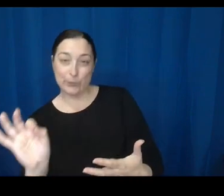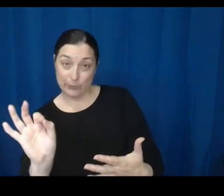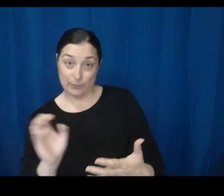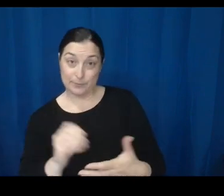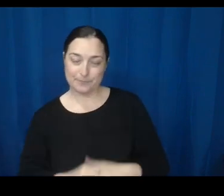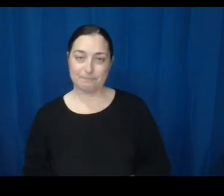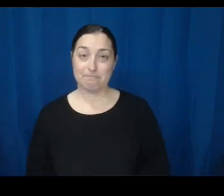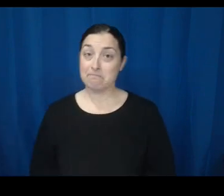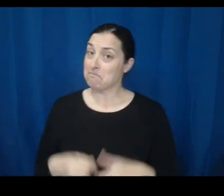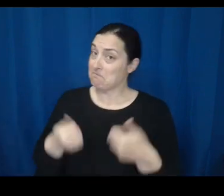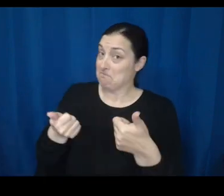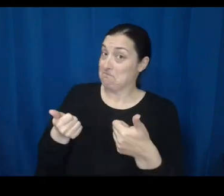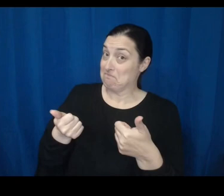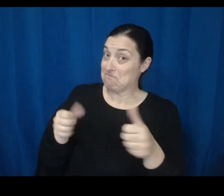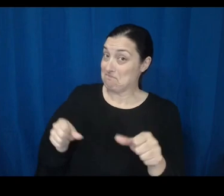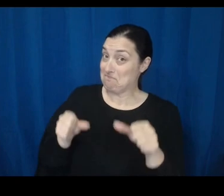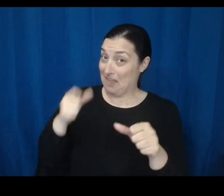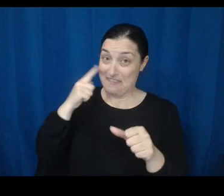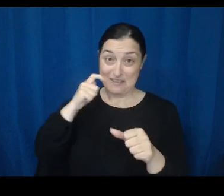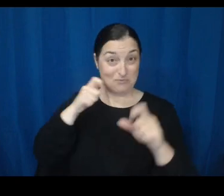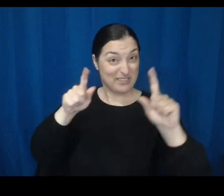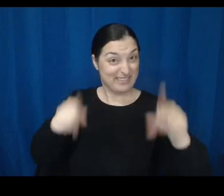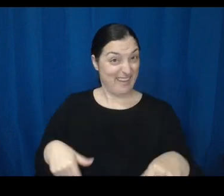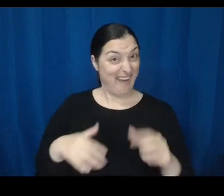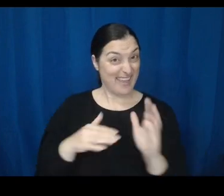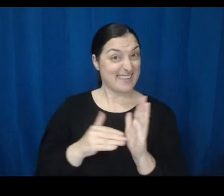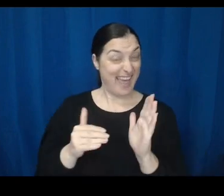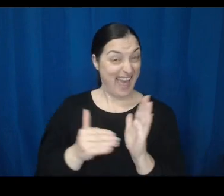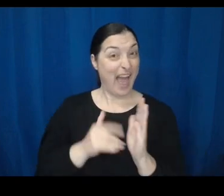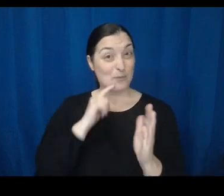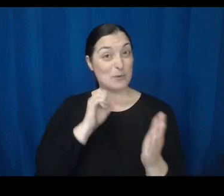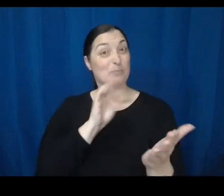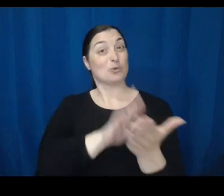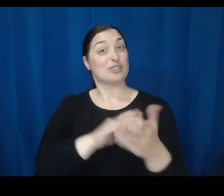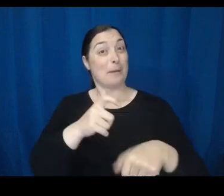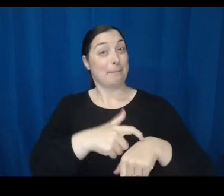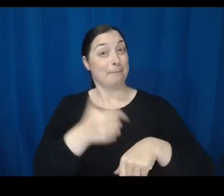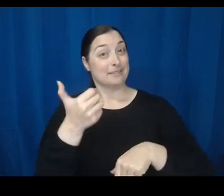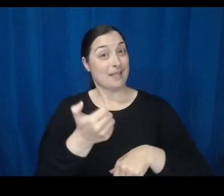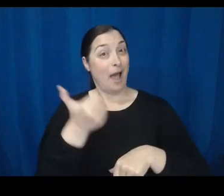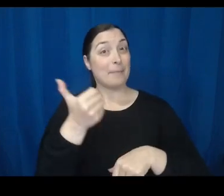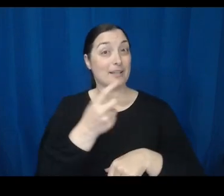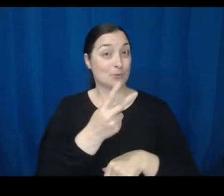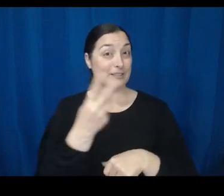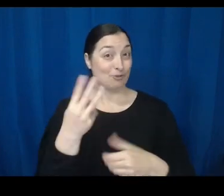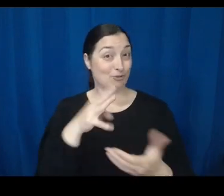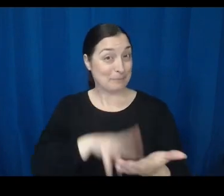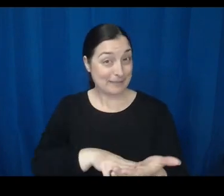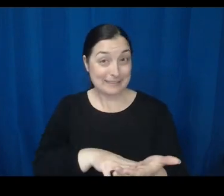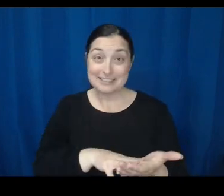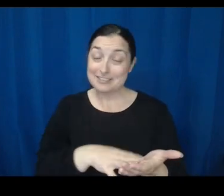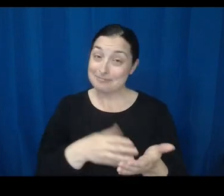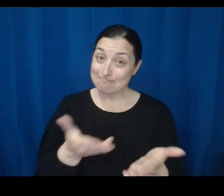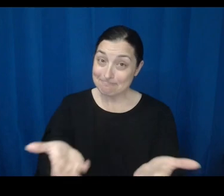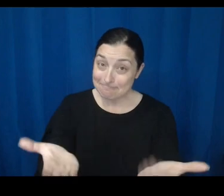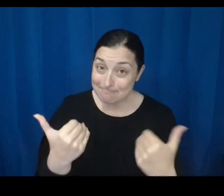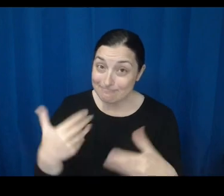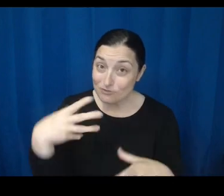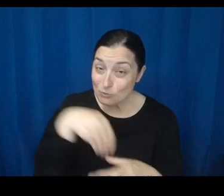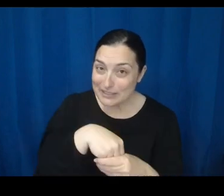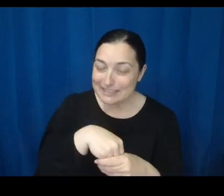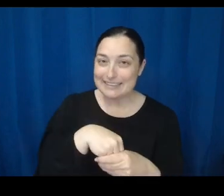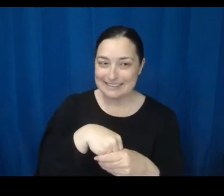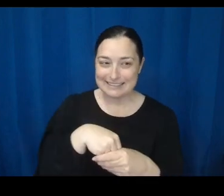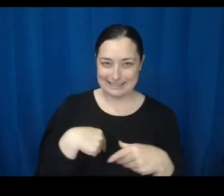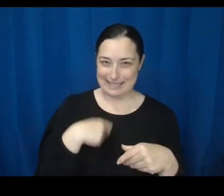Yeah, I think we're going to get started now. We'll start the timer for 23 minutes and you can all join in. Yeah, I was just getting a bit